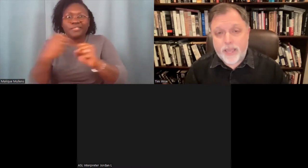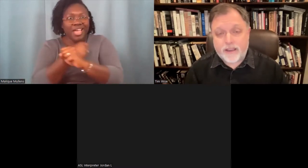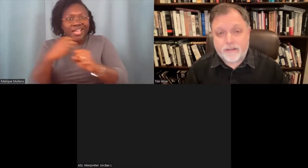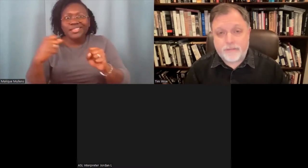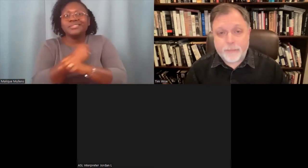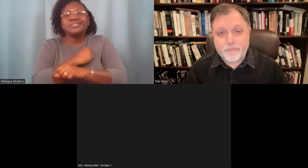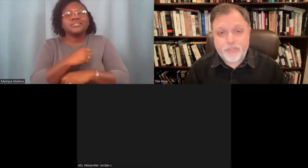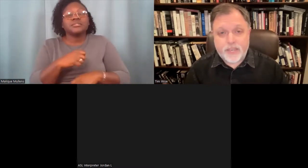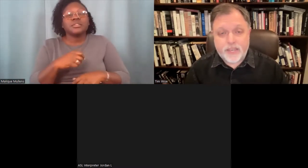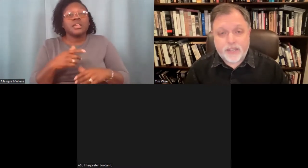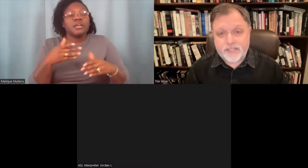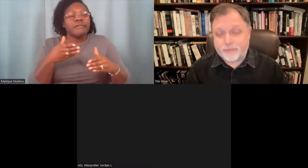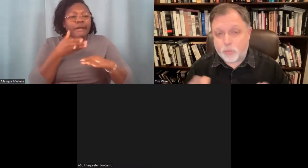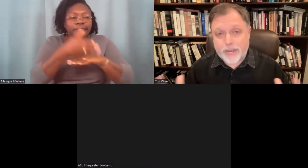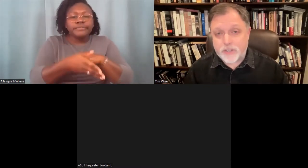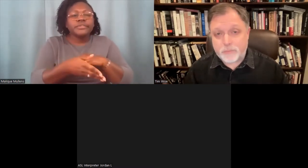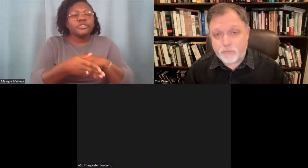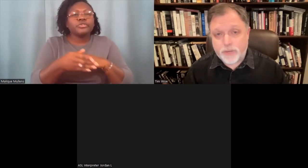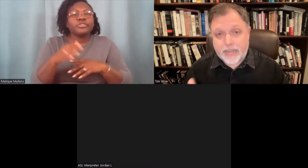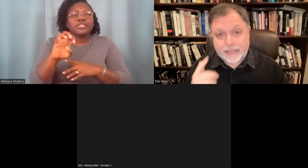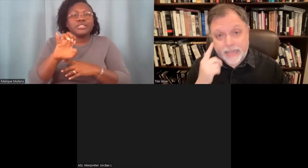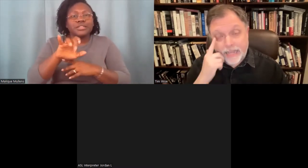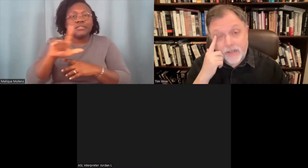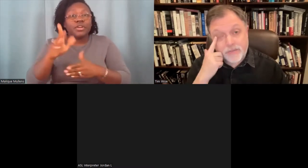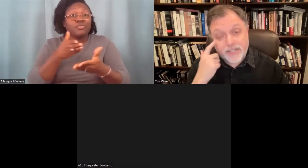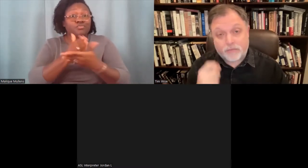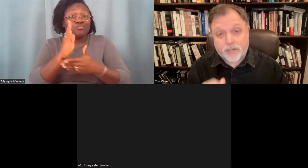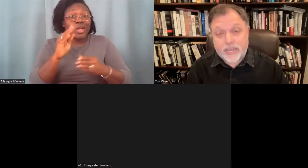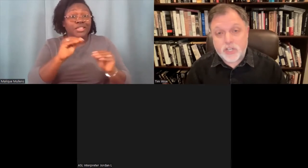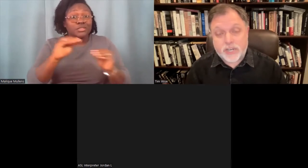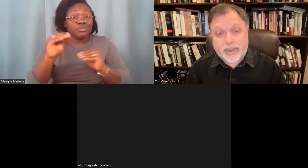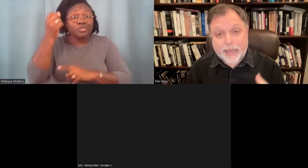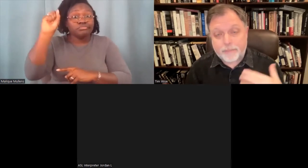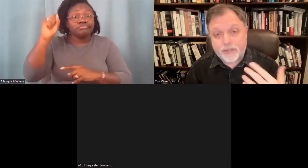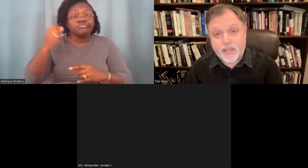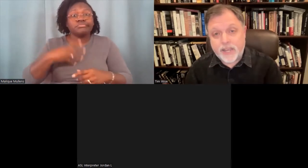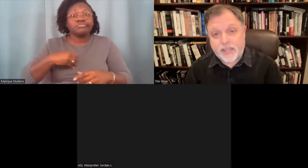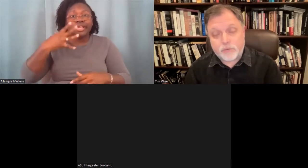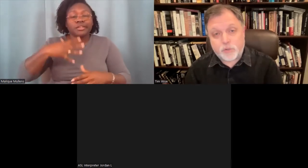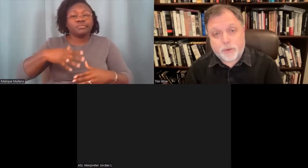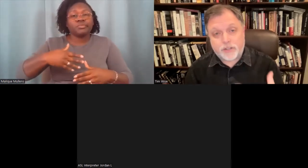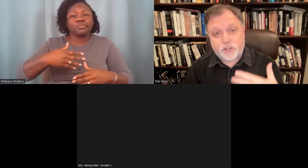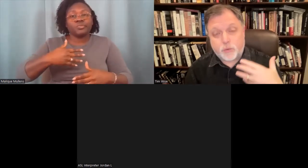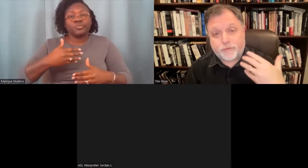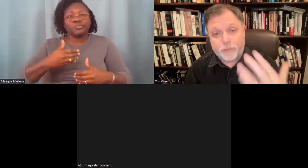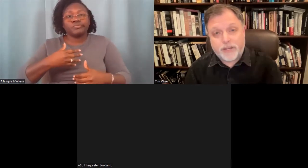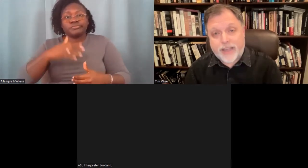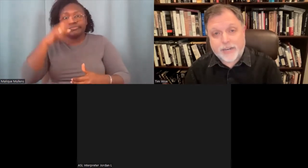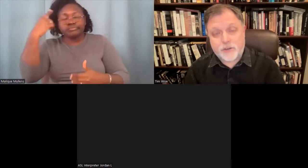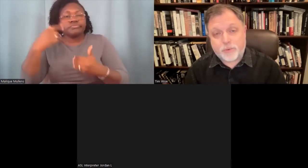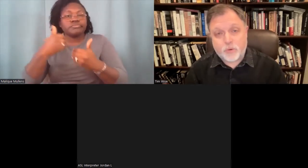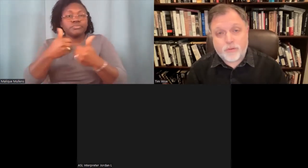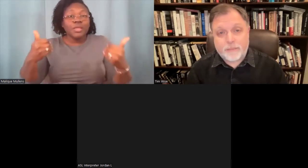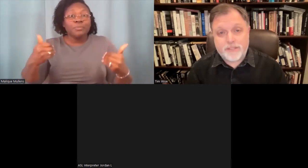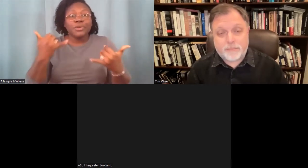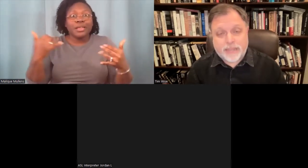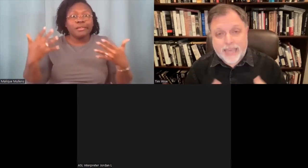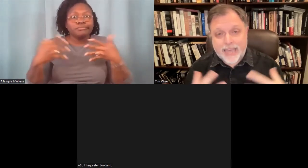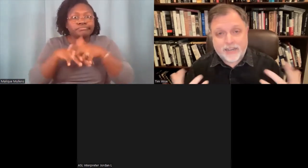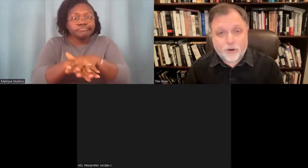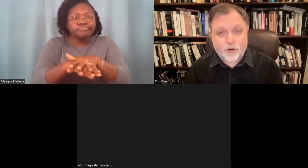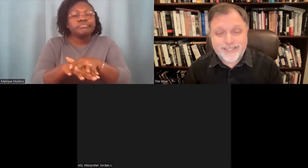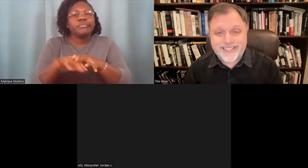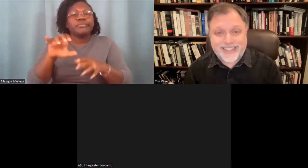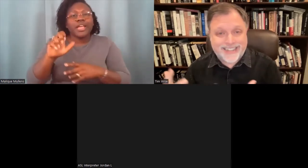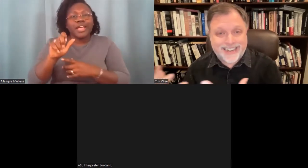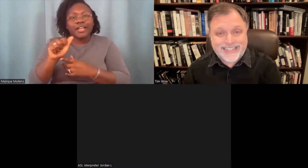in the wake of the civil rights movement and the end of segregation. It happened in response to affirmative action programs that began